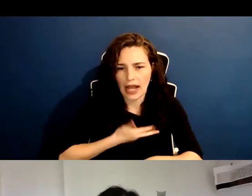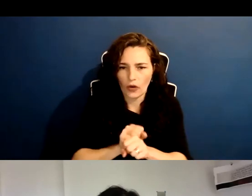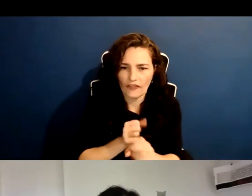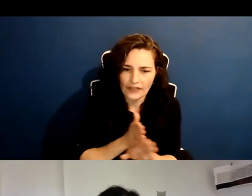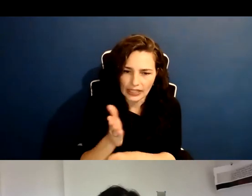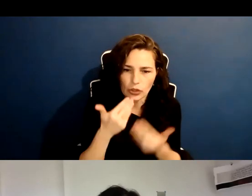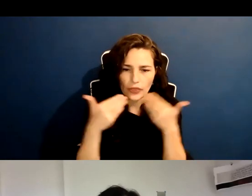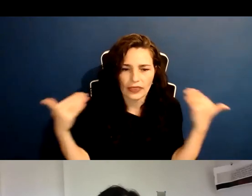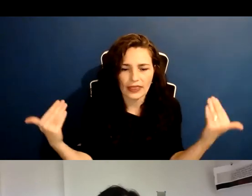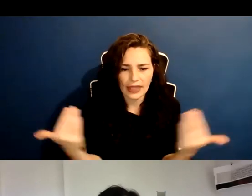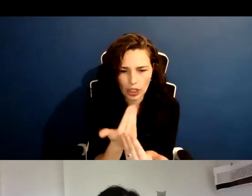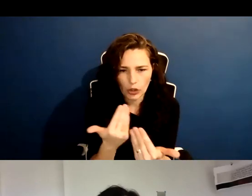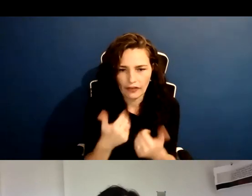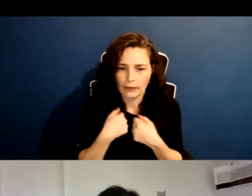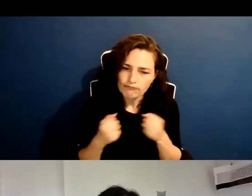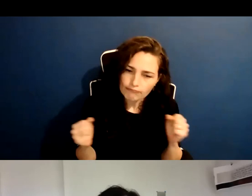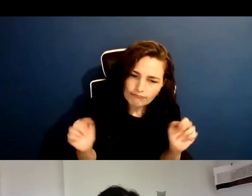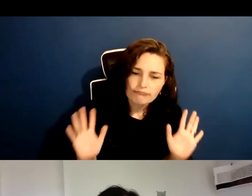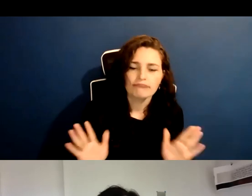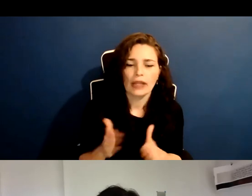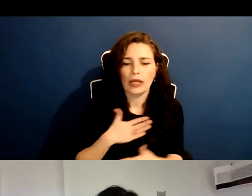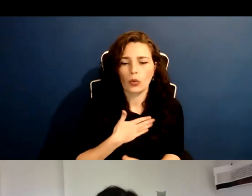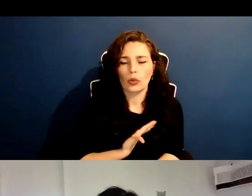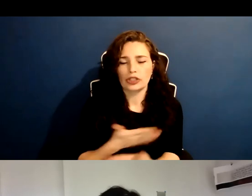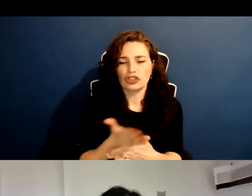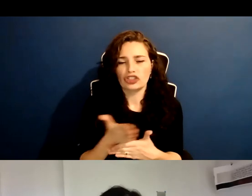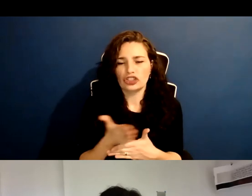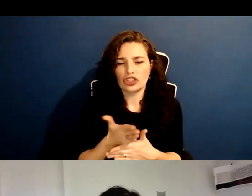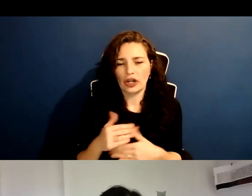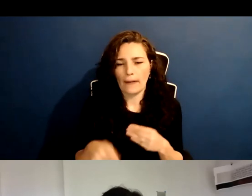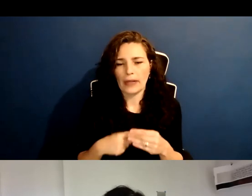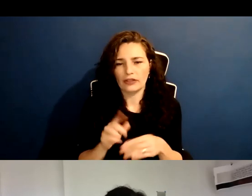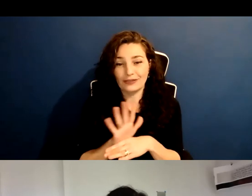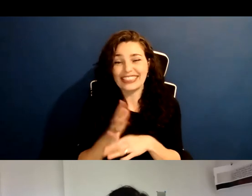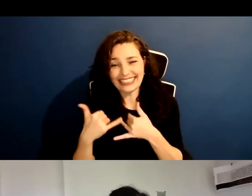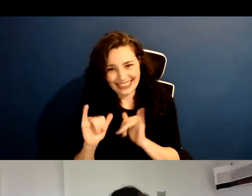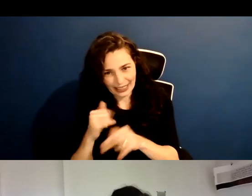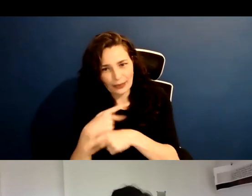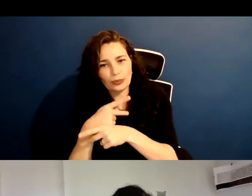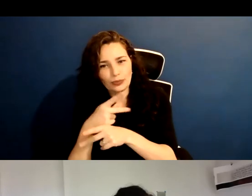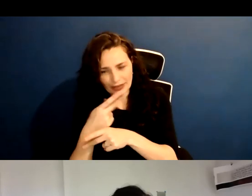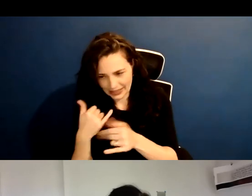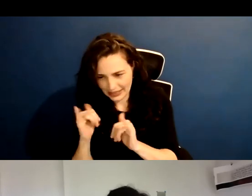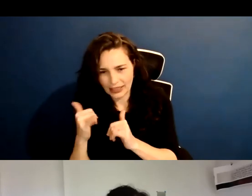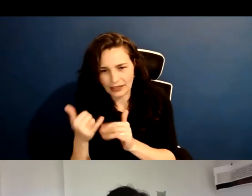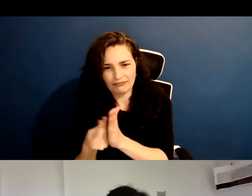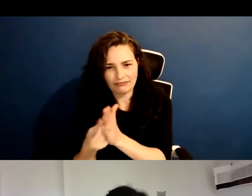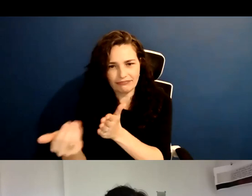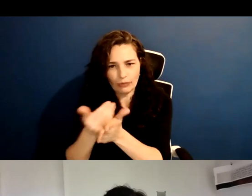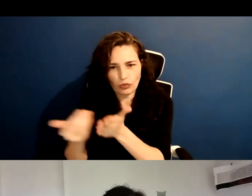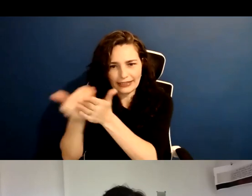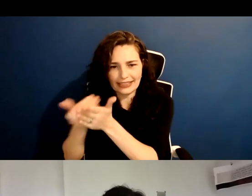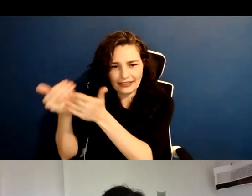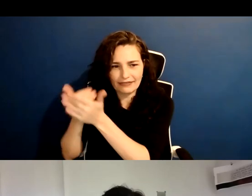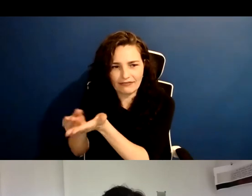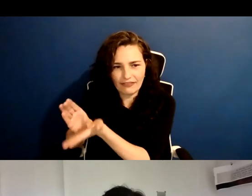for being vulnerable and sharing about the film, which is still in production and is still raising funds. So acknowledging all